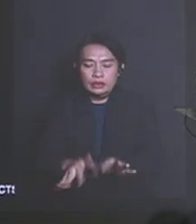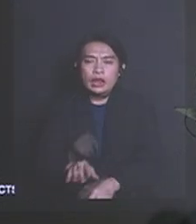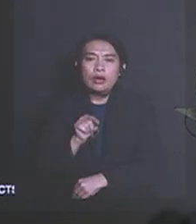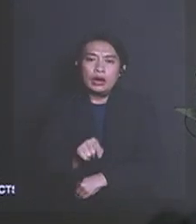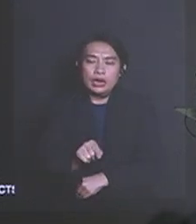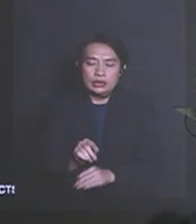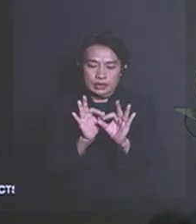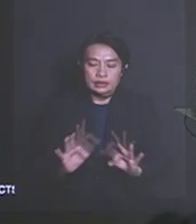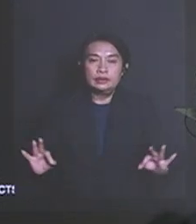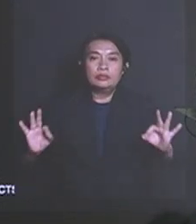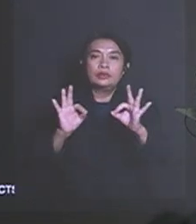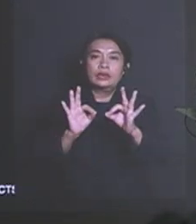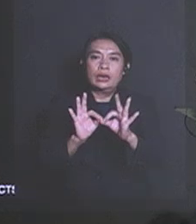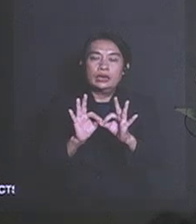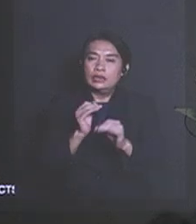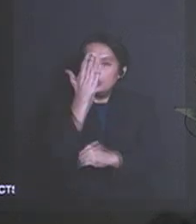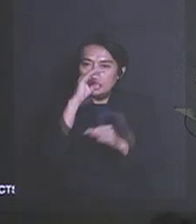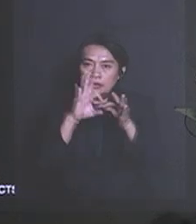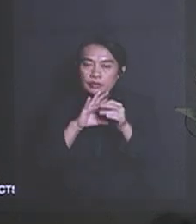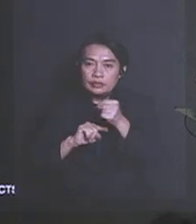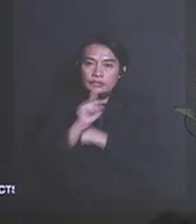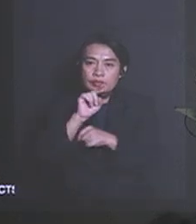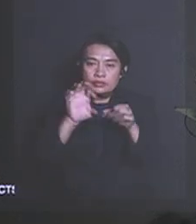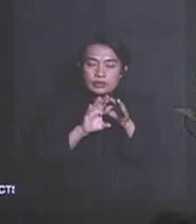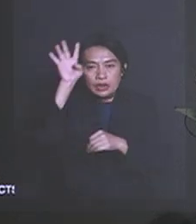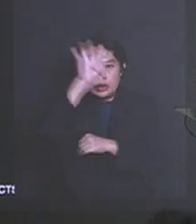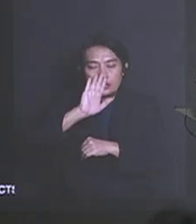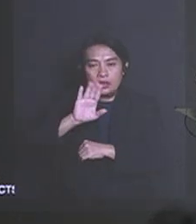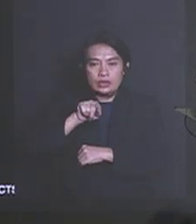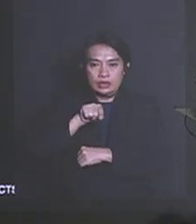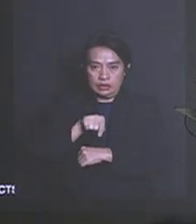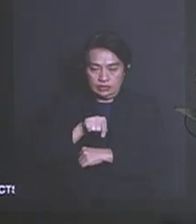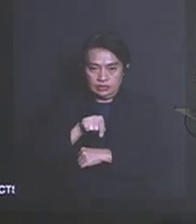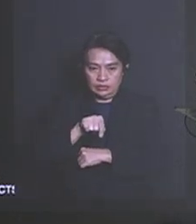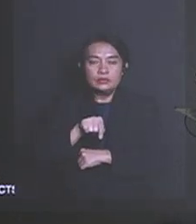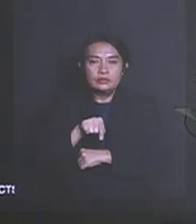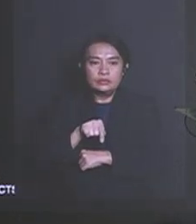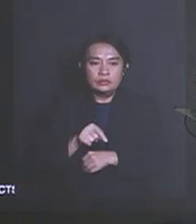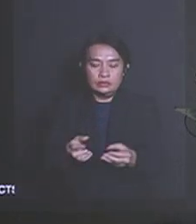is their life, and they are not willing to lose even a tiny bit of the land they have.